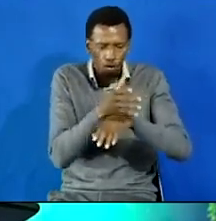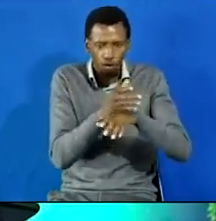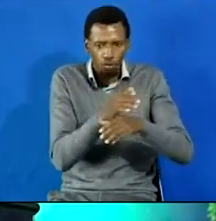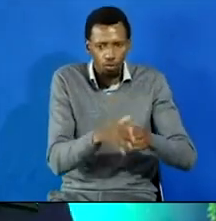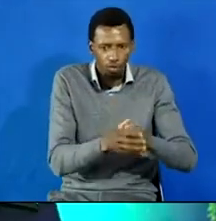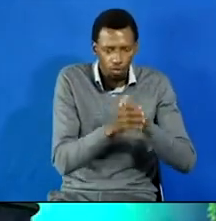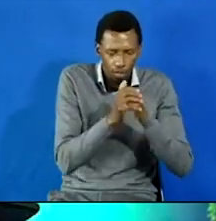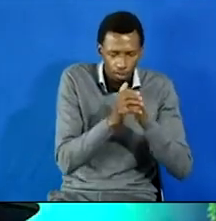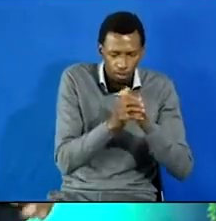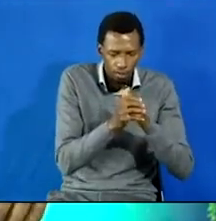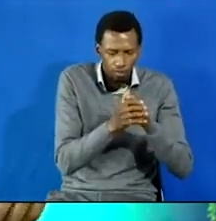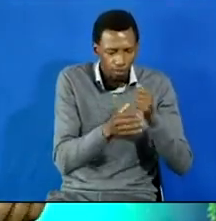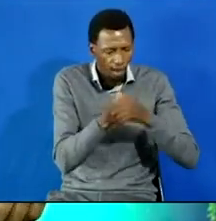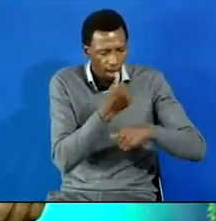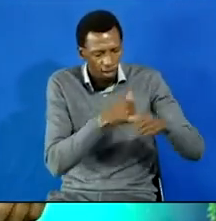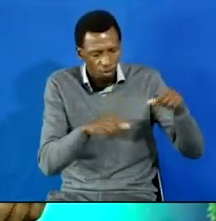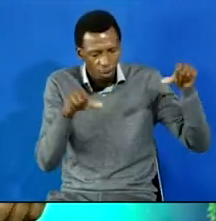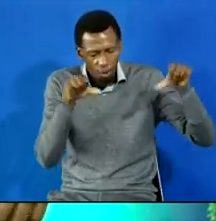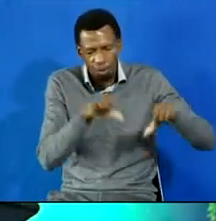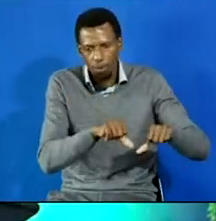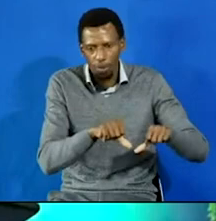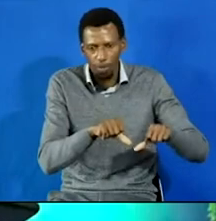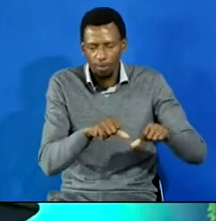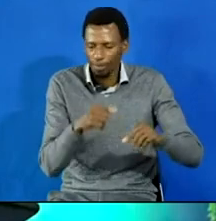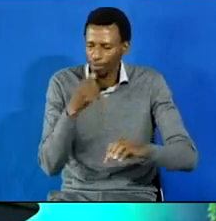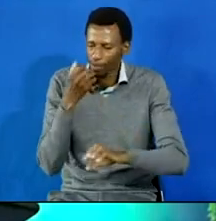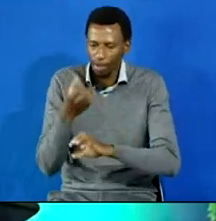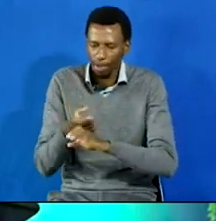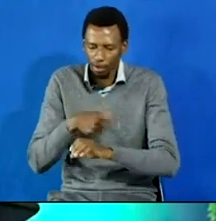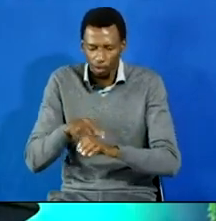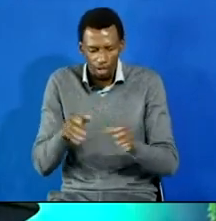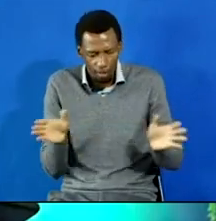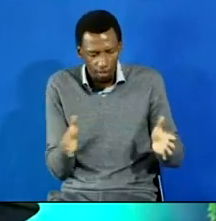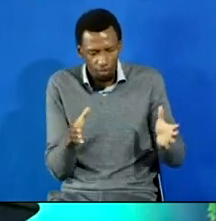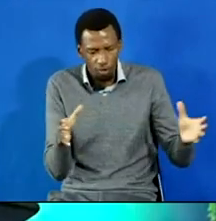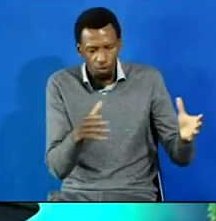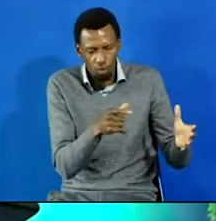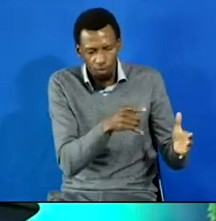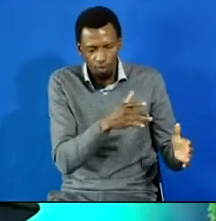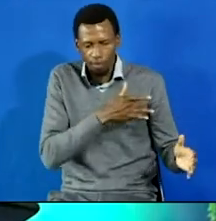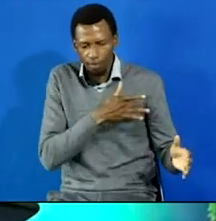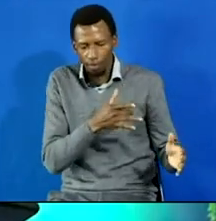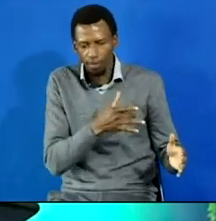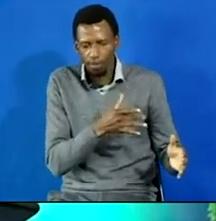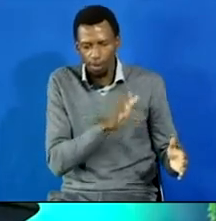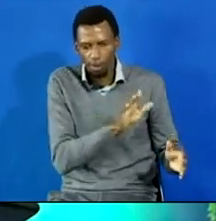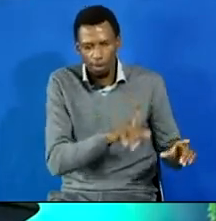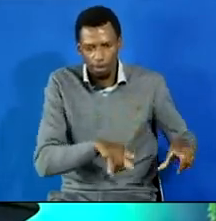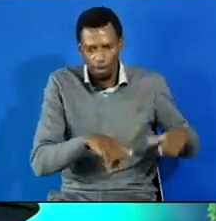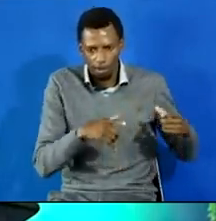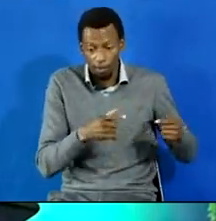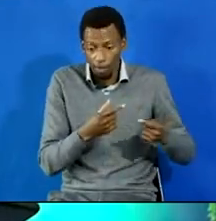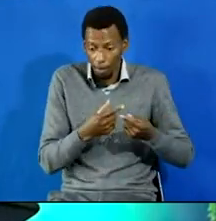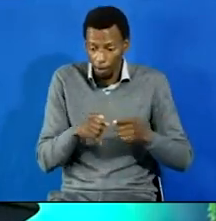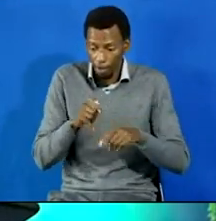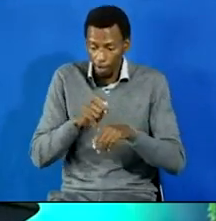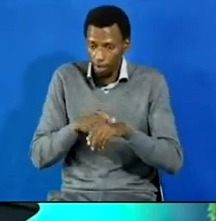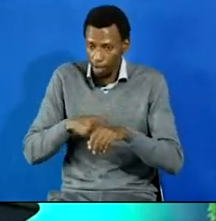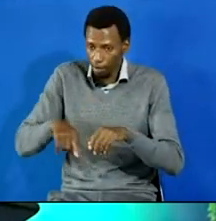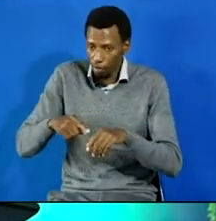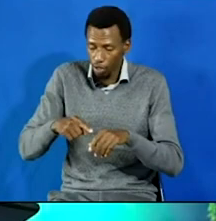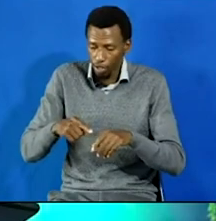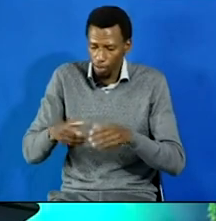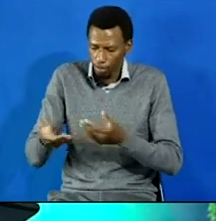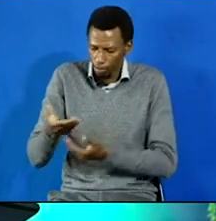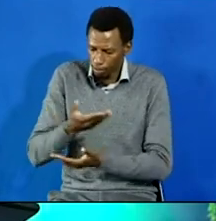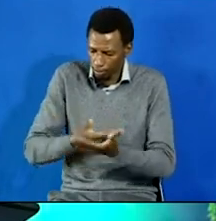false doing of things. It will be very hard for us to touch their lives. But our interactions with them will